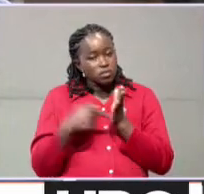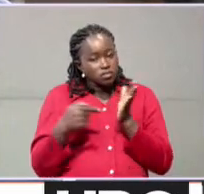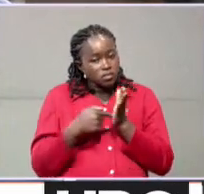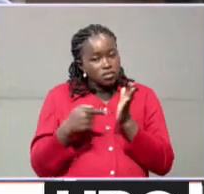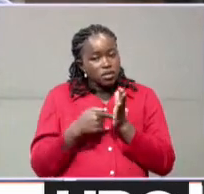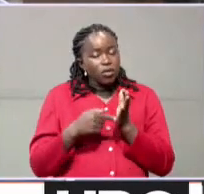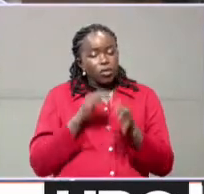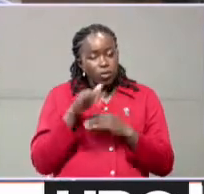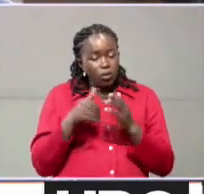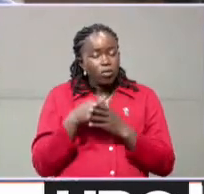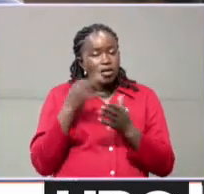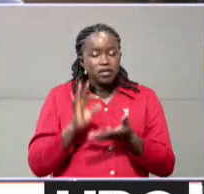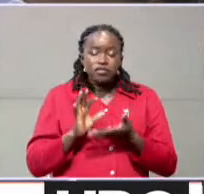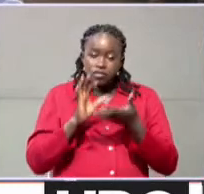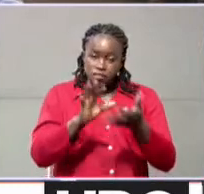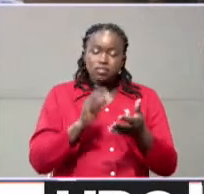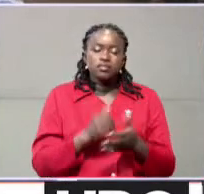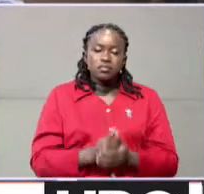community